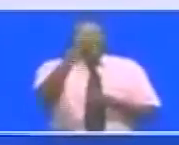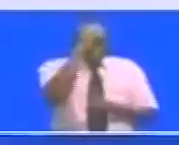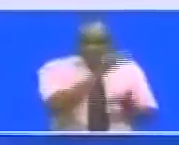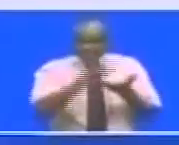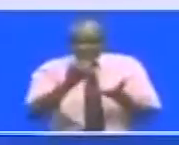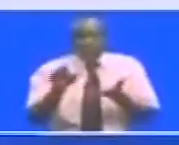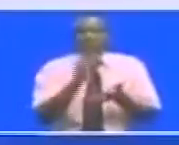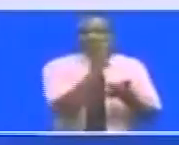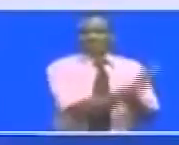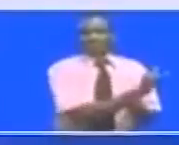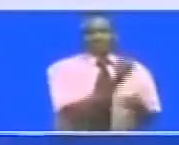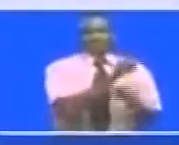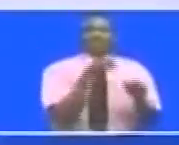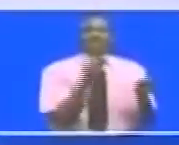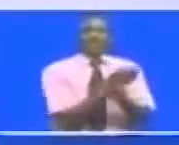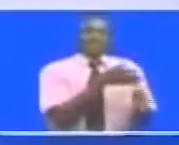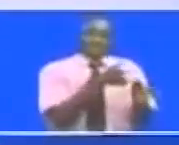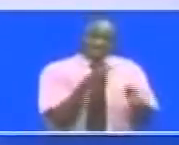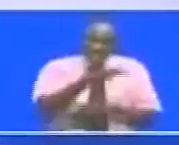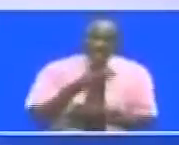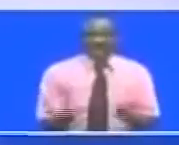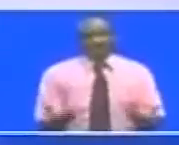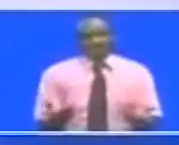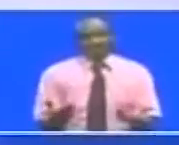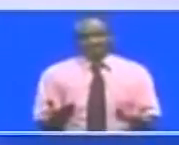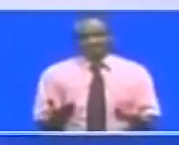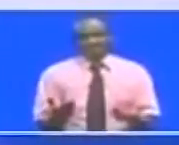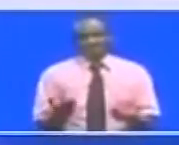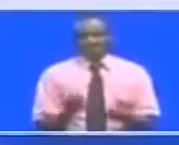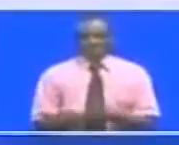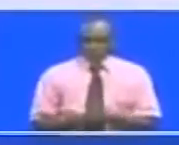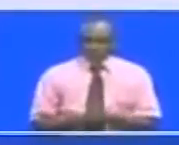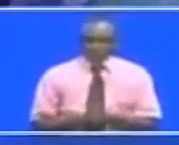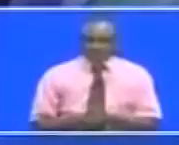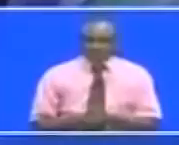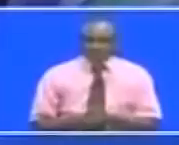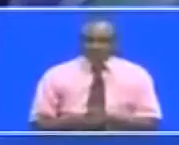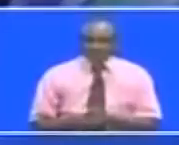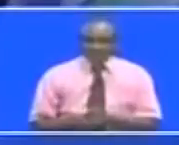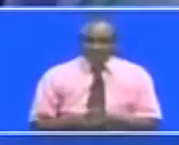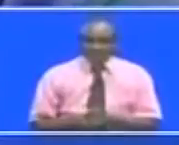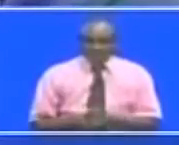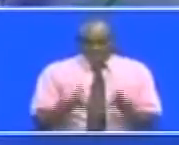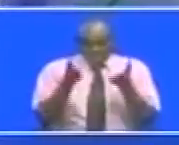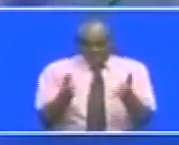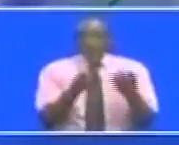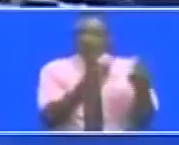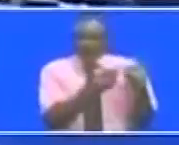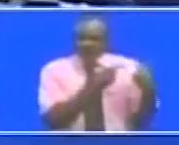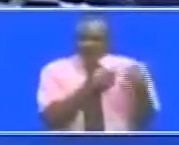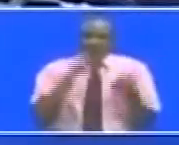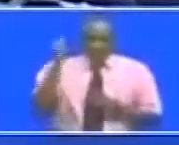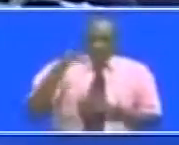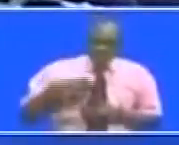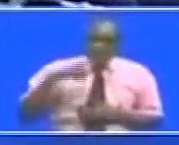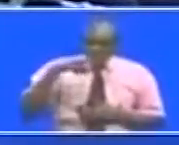the government is doing so that it gets money to manage the other issues that are there. It is the responsibility of Kenyans to